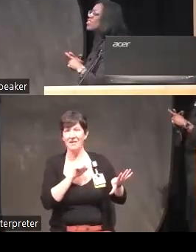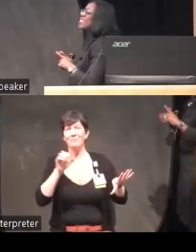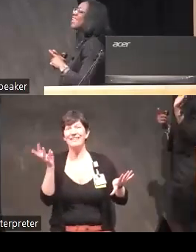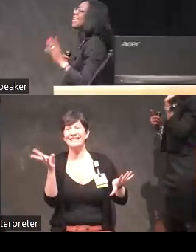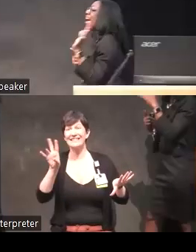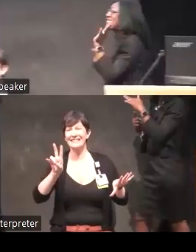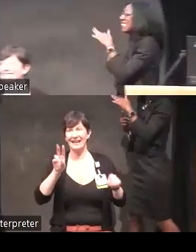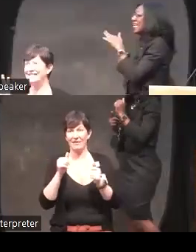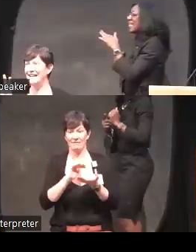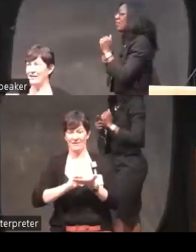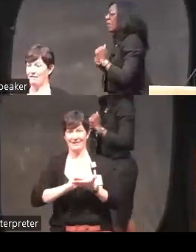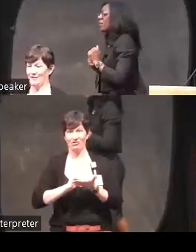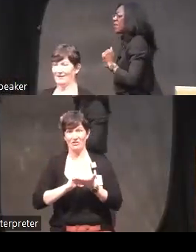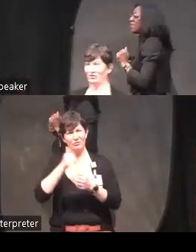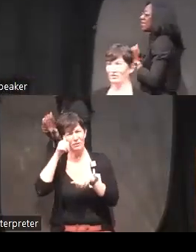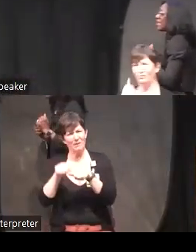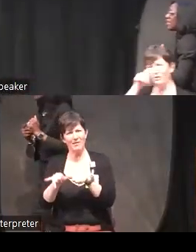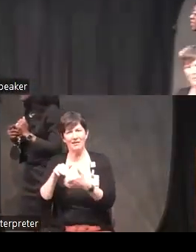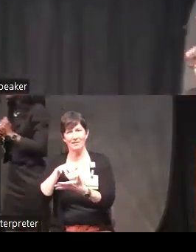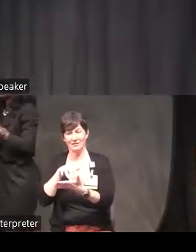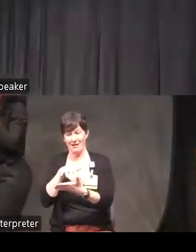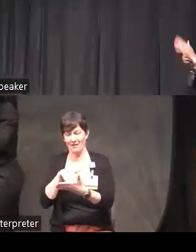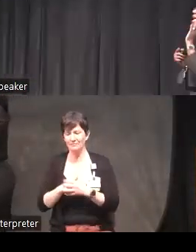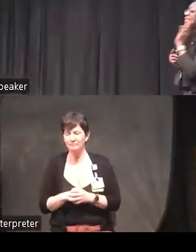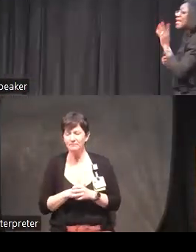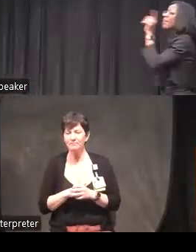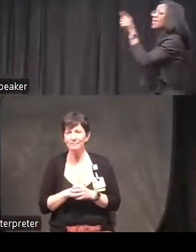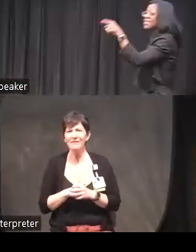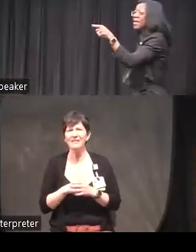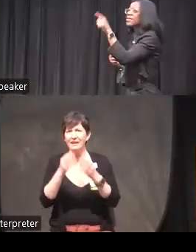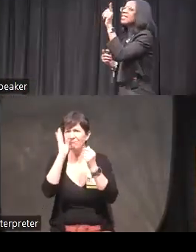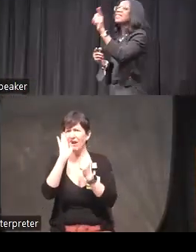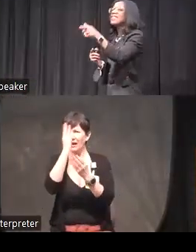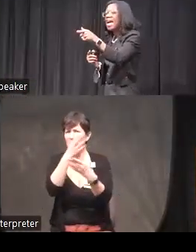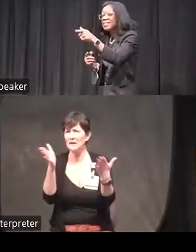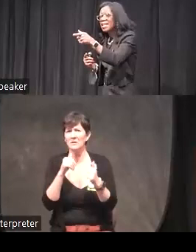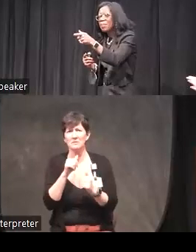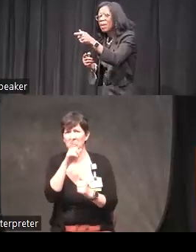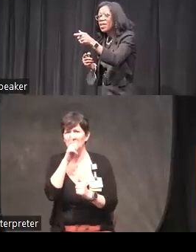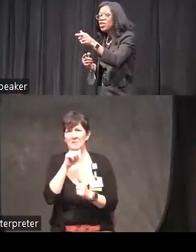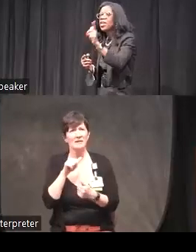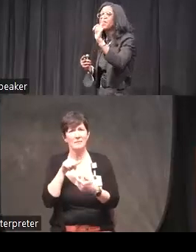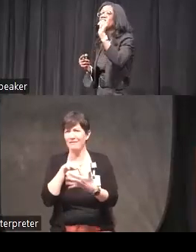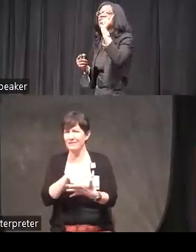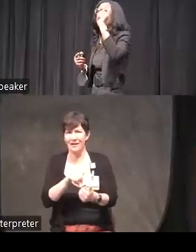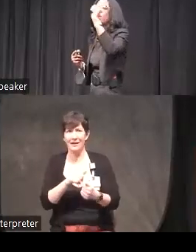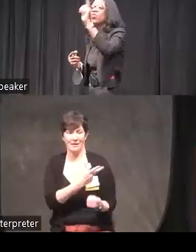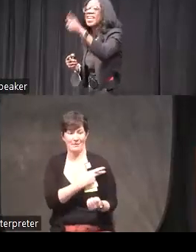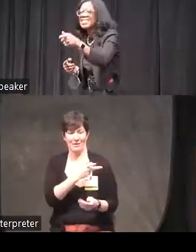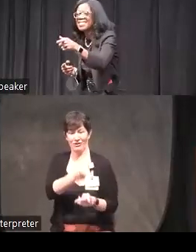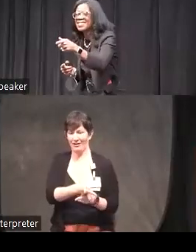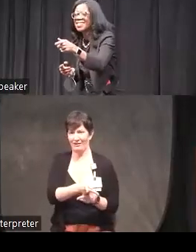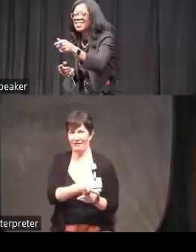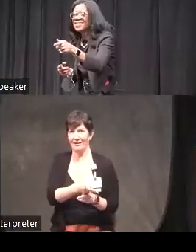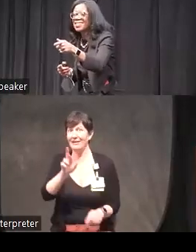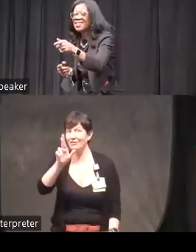those physicians that he isolated, remember in that study Alexander Green did, and said, I'm going to tell you that this is not a study about patient care, but this is a study about